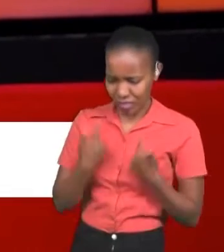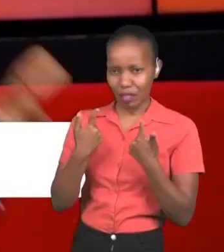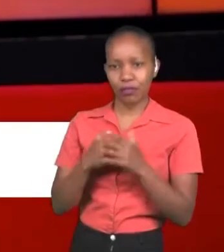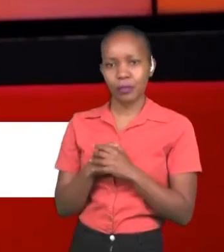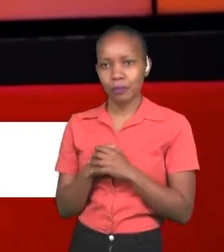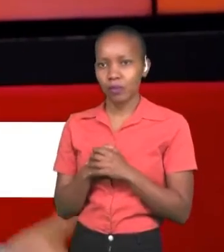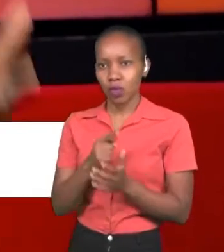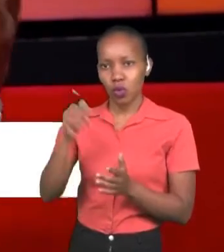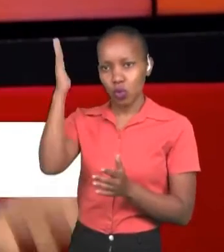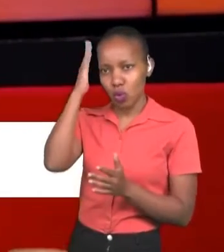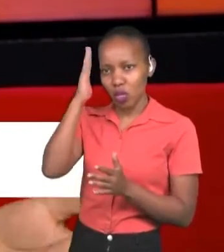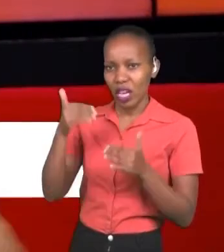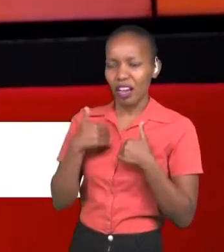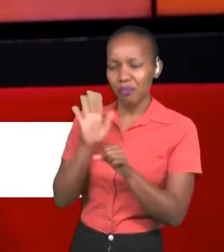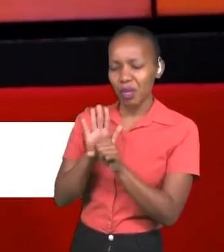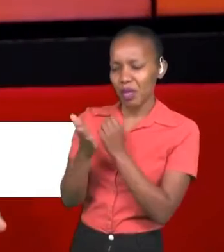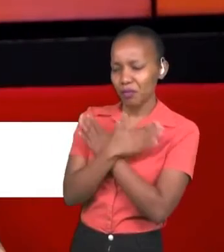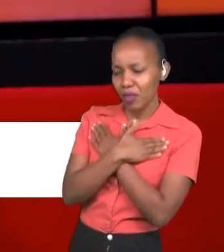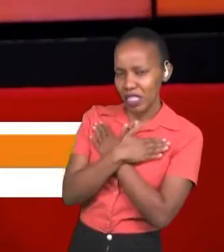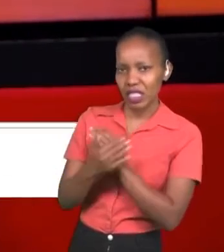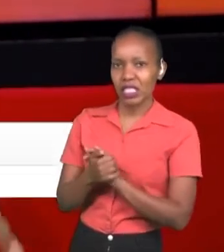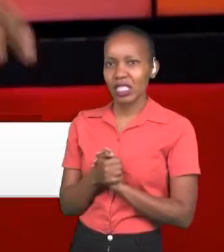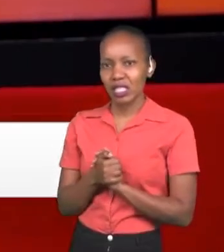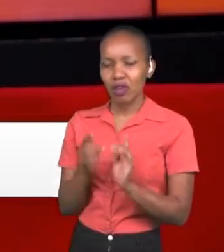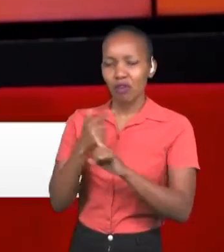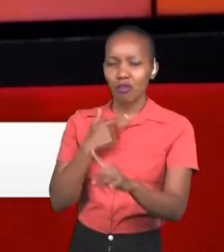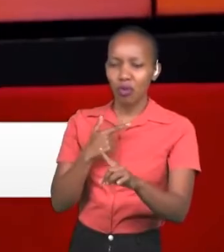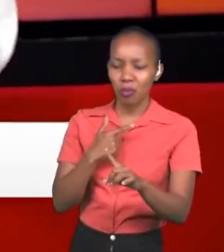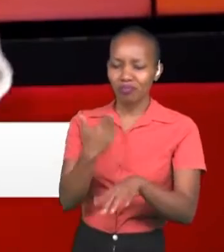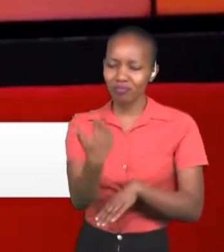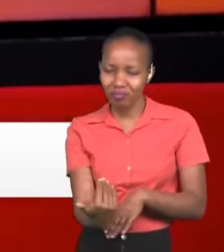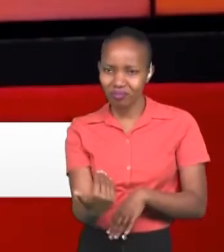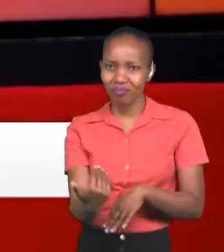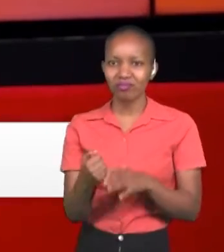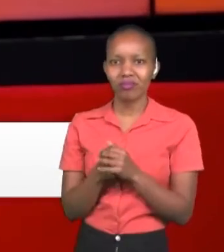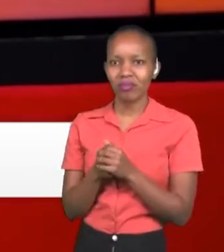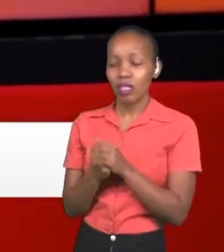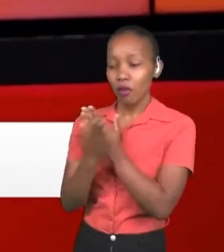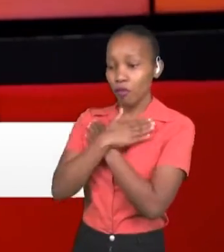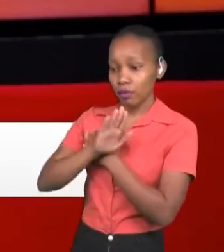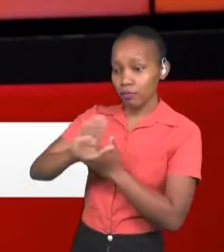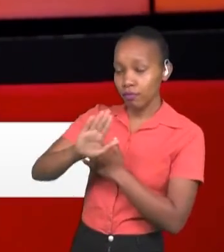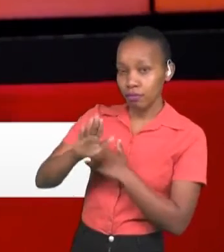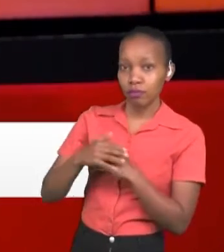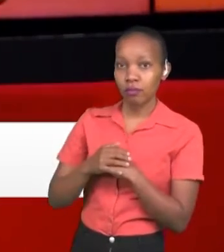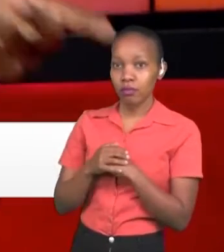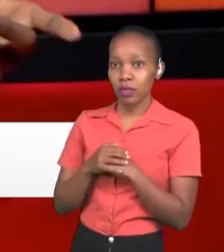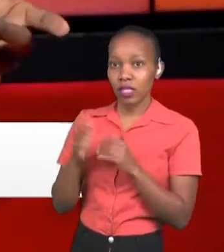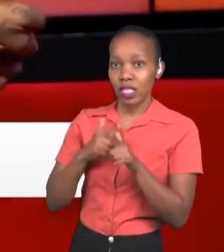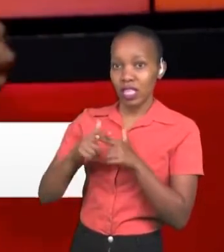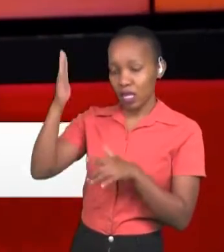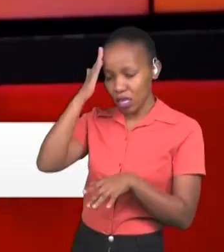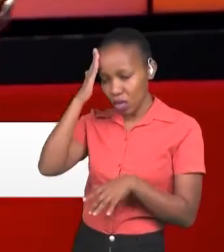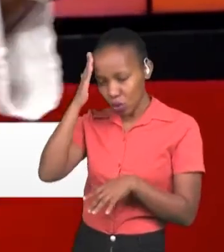Mm-hmm. We have so many friends from, you know, kindergarten all the way up. Yeah. Like Mabesha Zako, the people who are around you are the people who actually